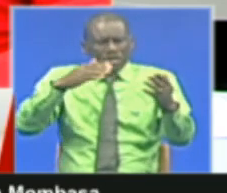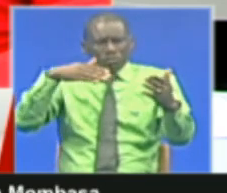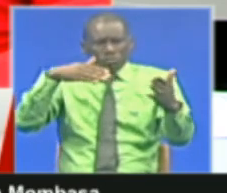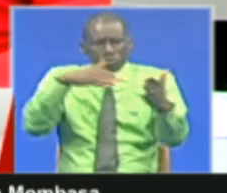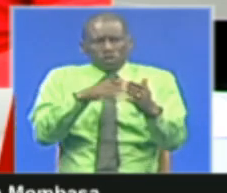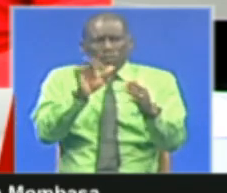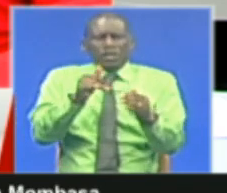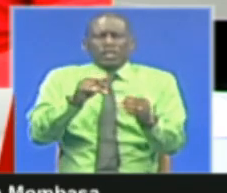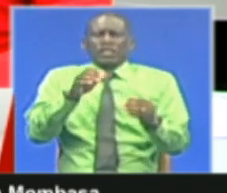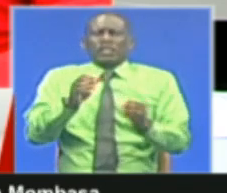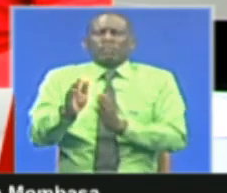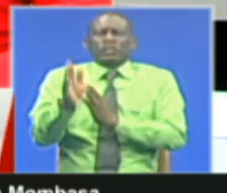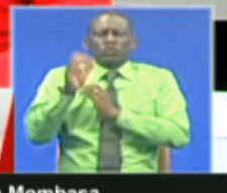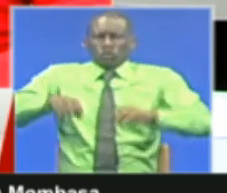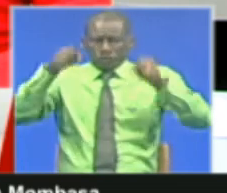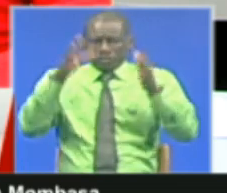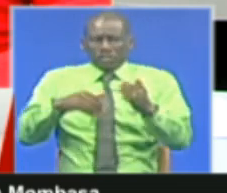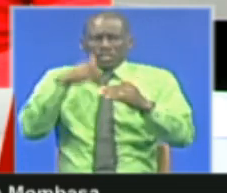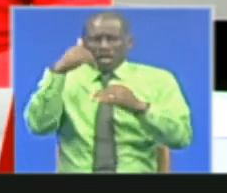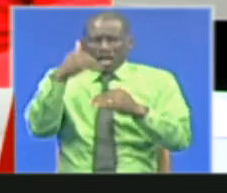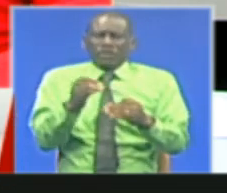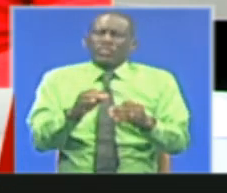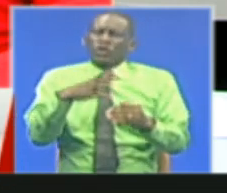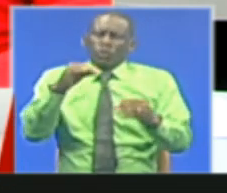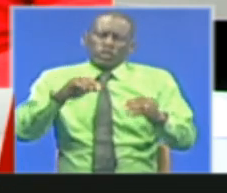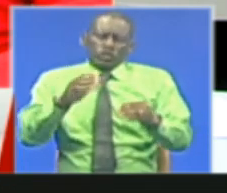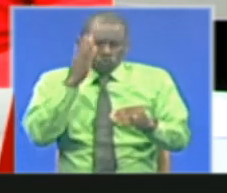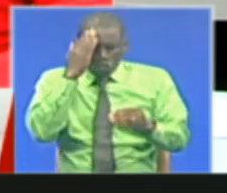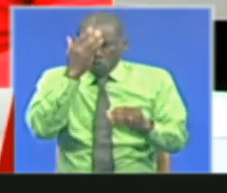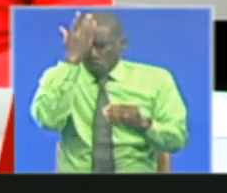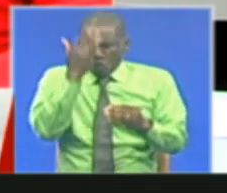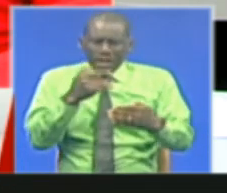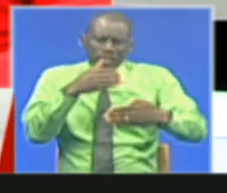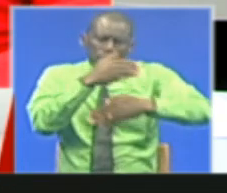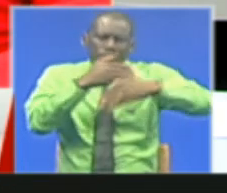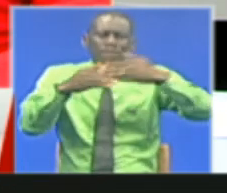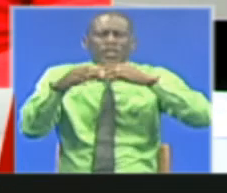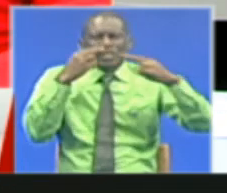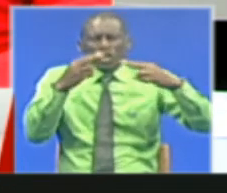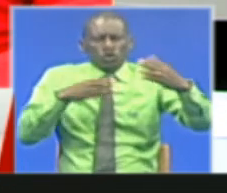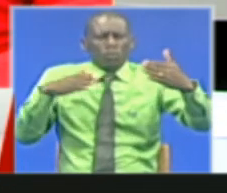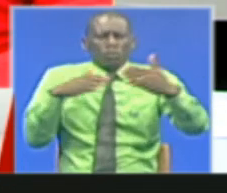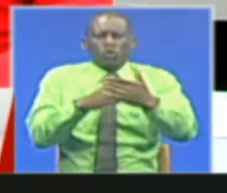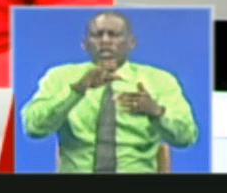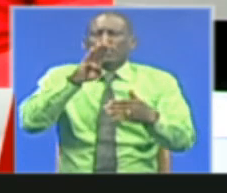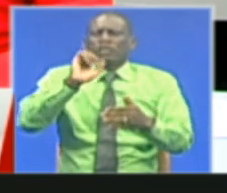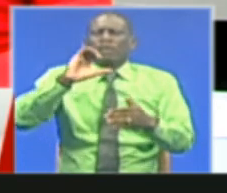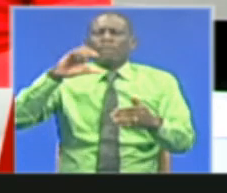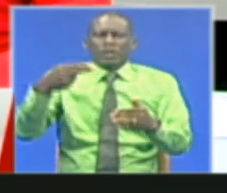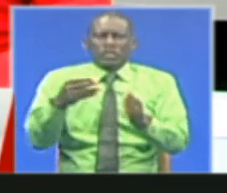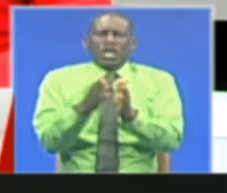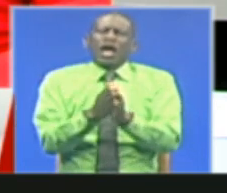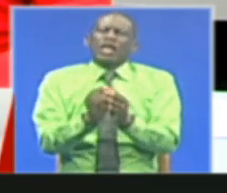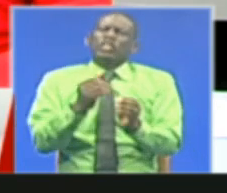clarification on why a private developer was constructing a hotel blocking the beach and reclaiming sea land and whether he had the